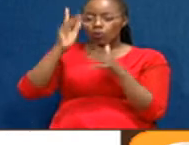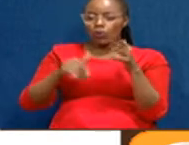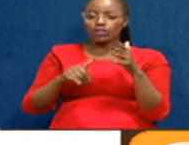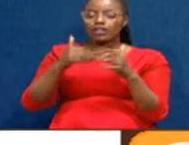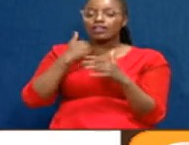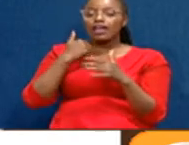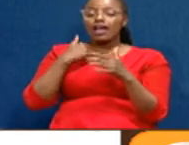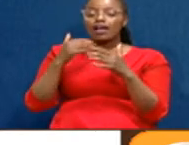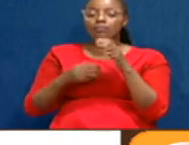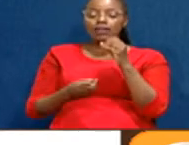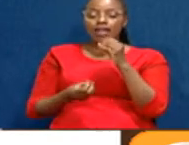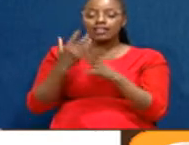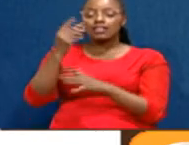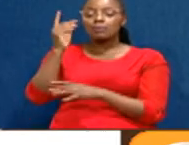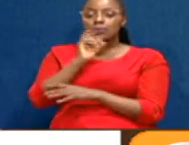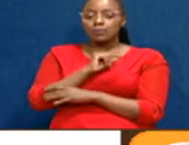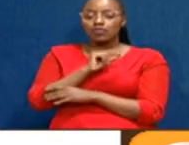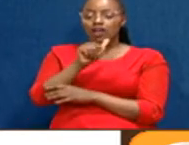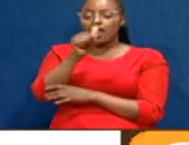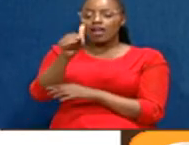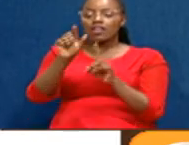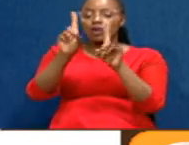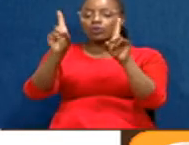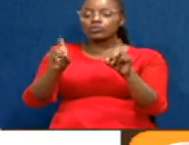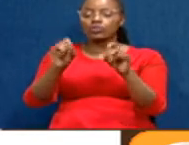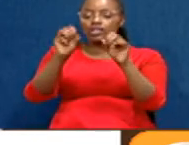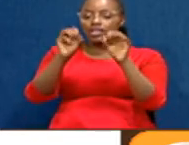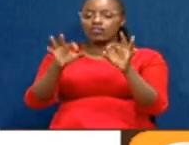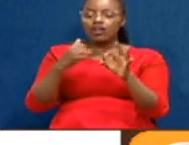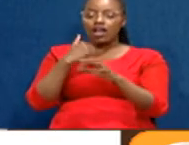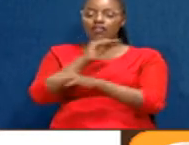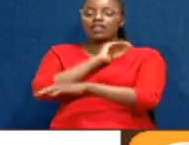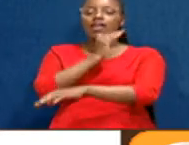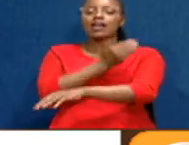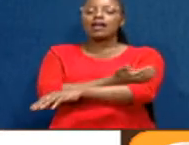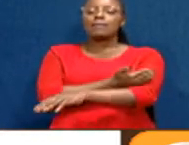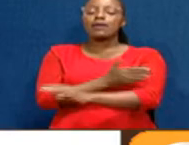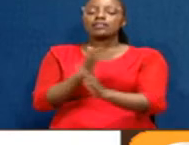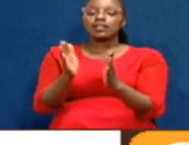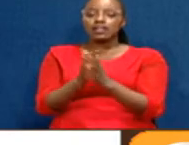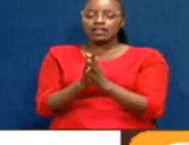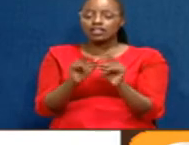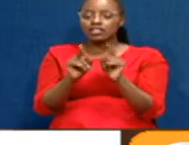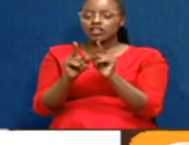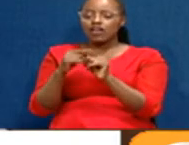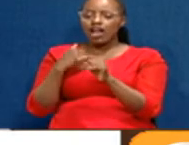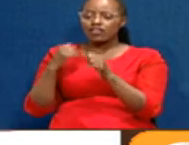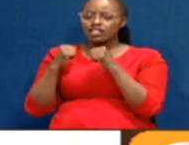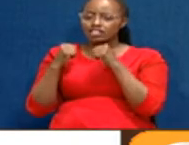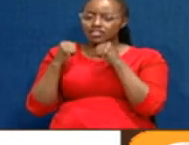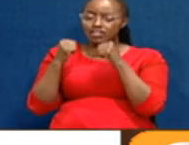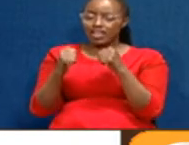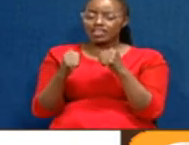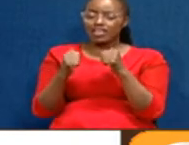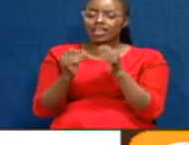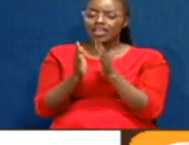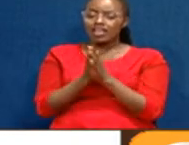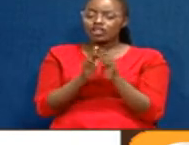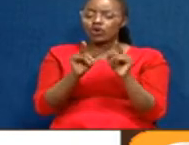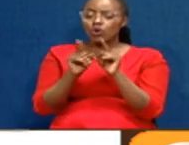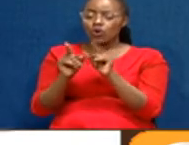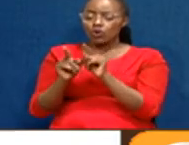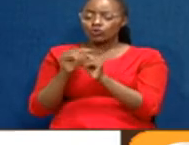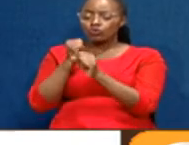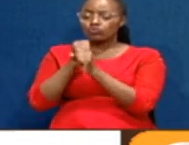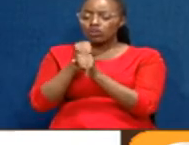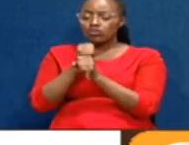have already been established. The other question is now whether they have the capacity and they have the stamina, they have the strength, and also the teeth